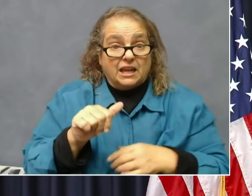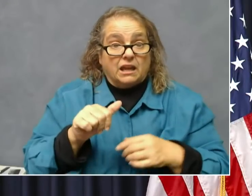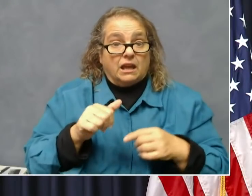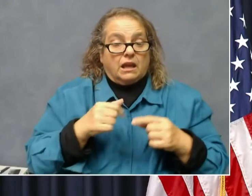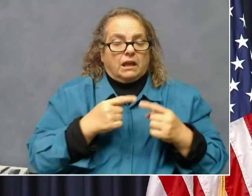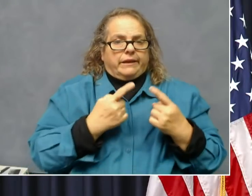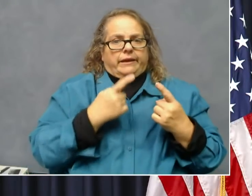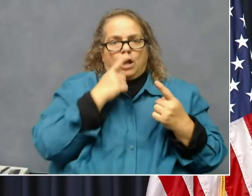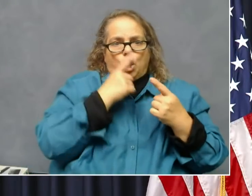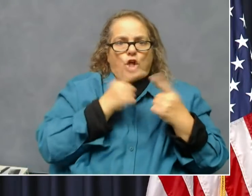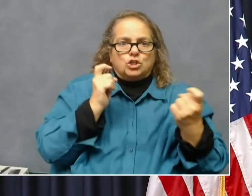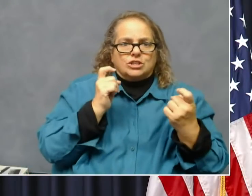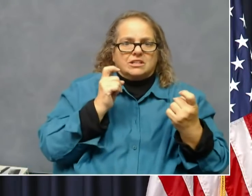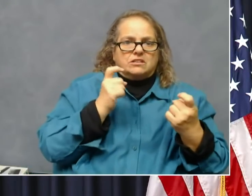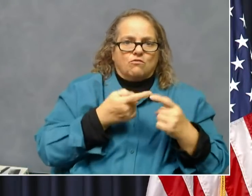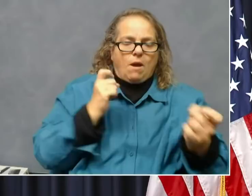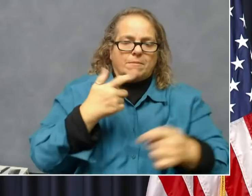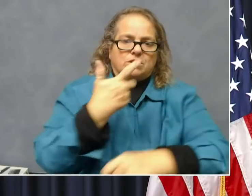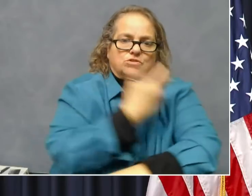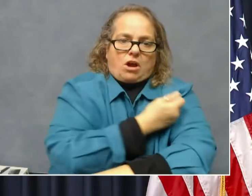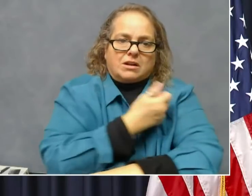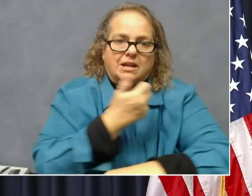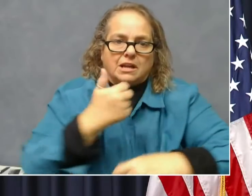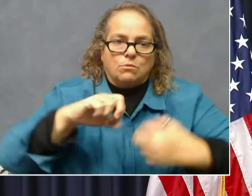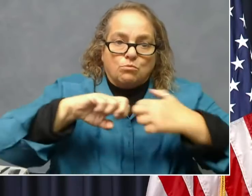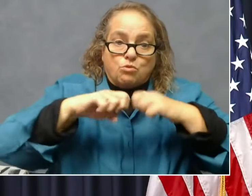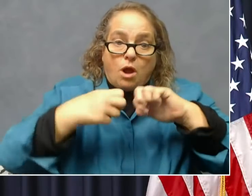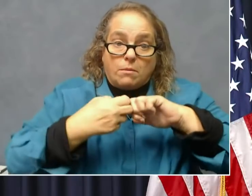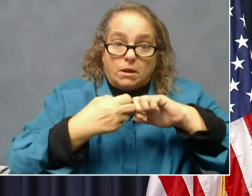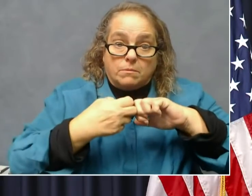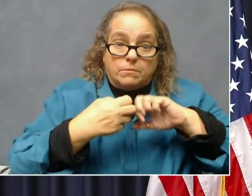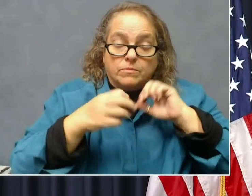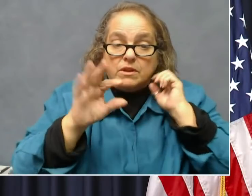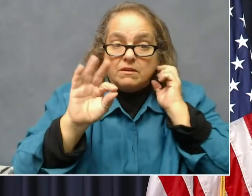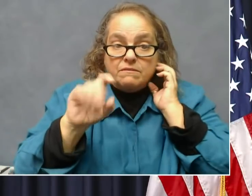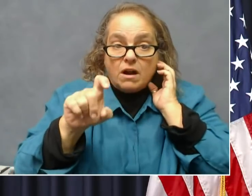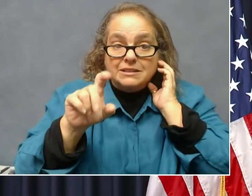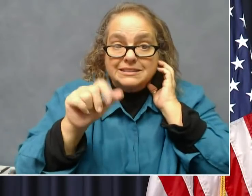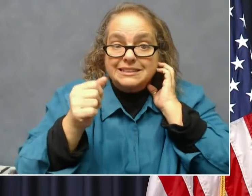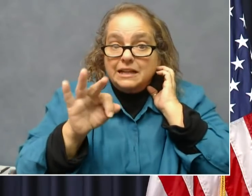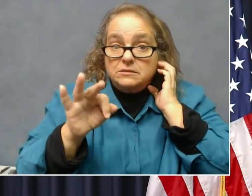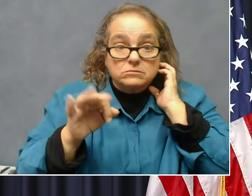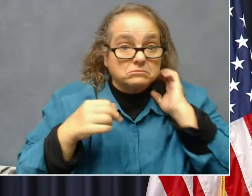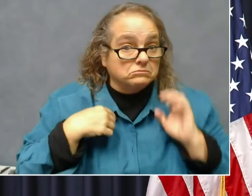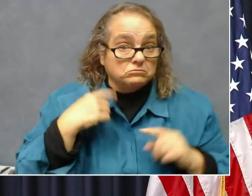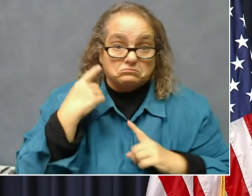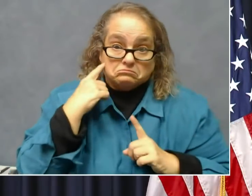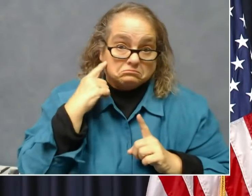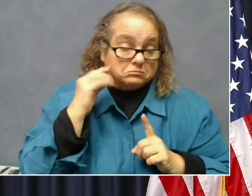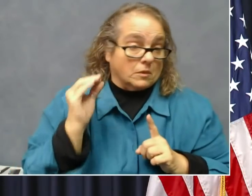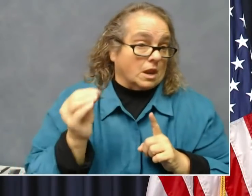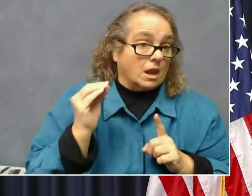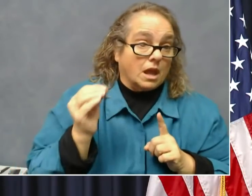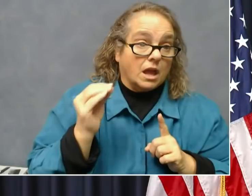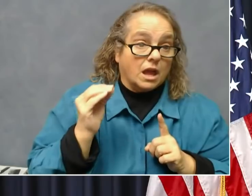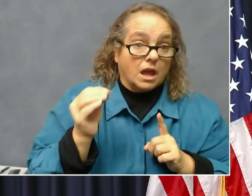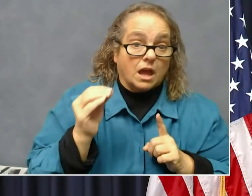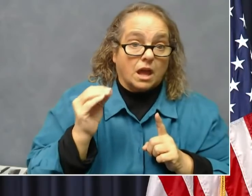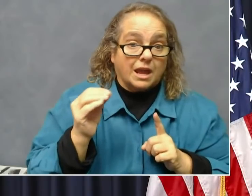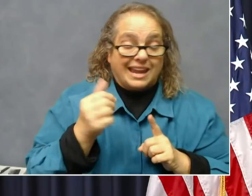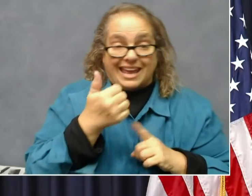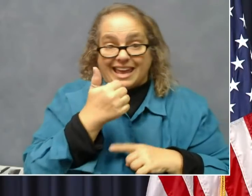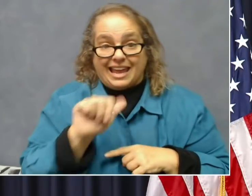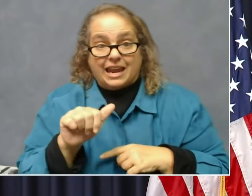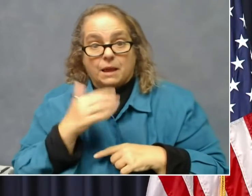after taking the vaccine? That's Trevor Peters from Fox 19. I have not been advised that we have had any adverse